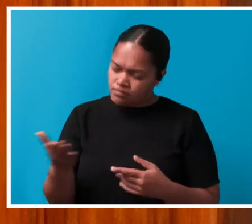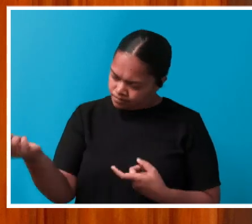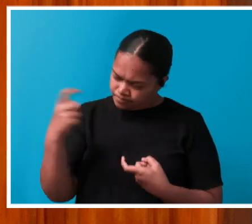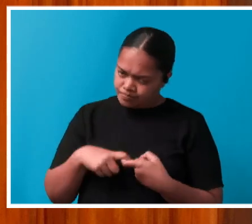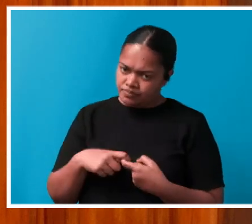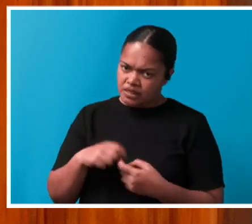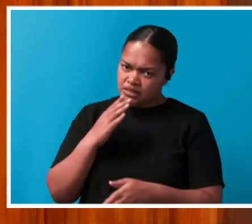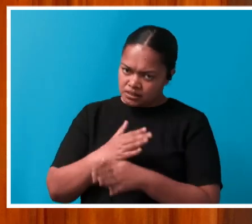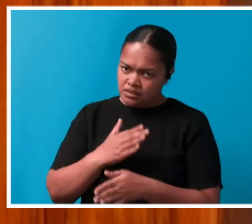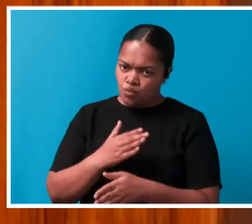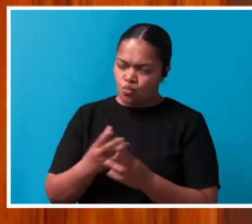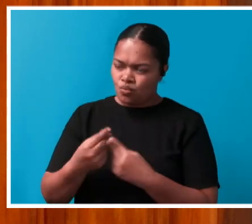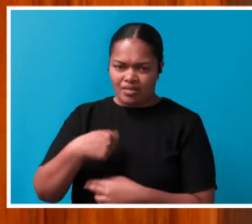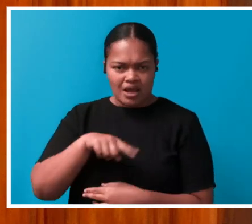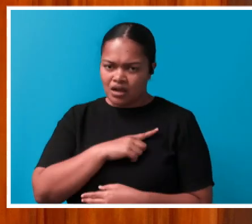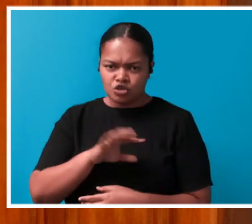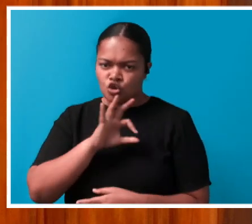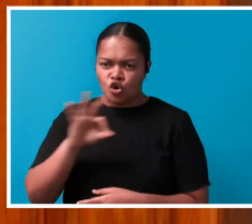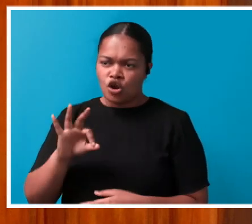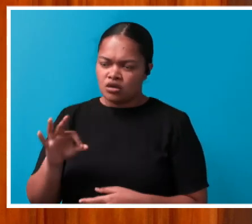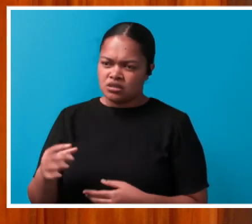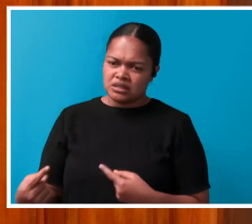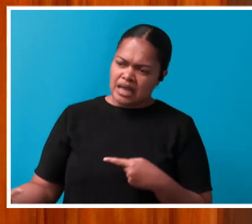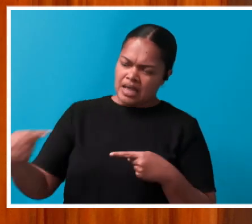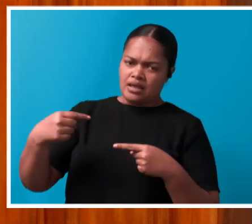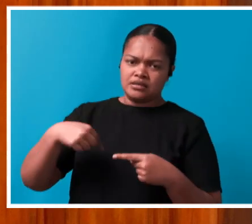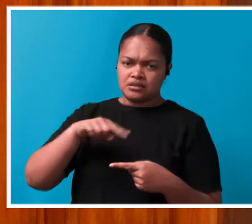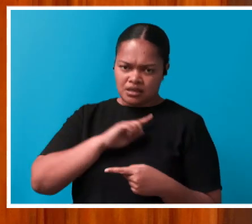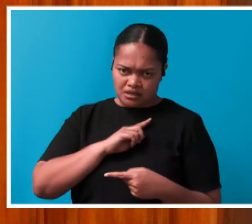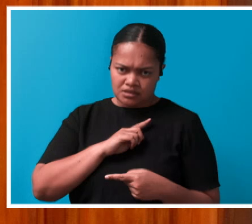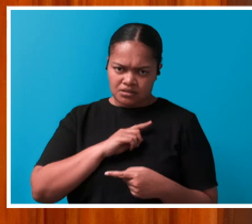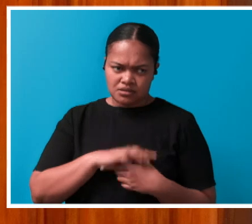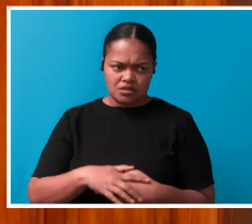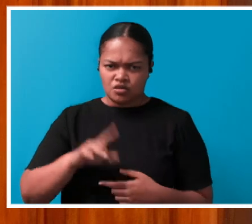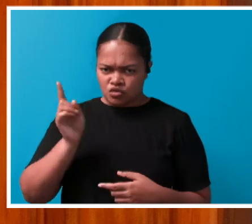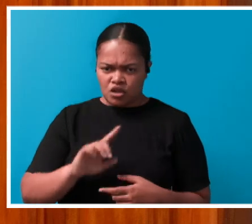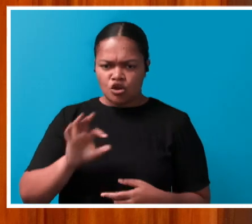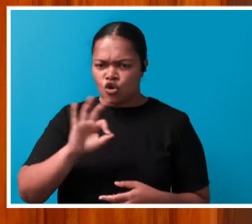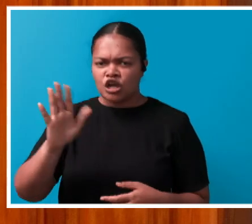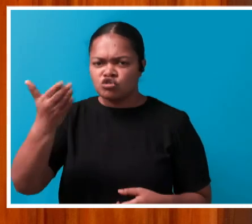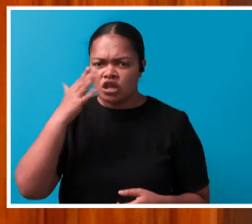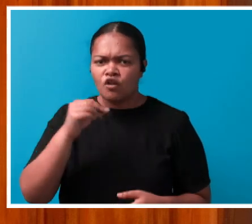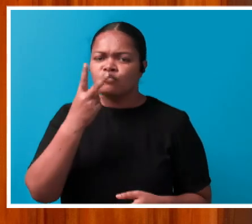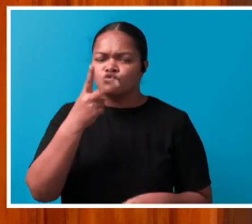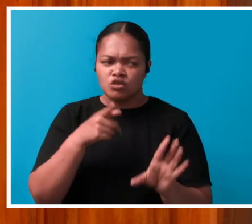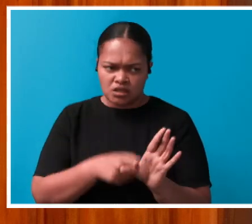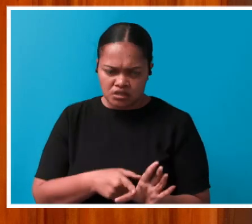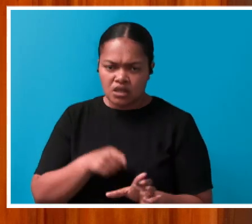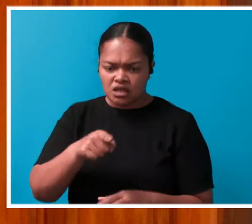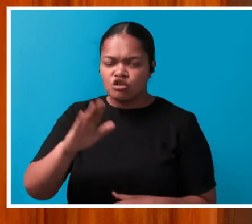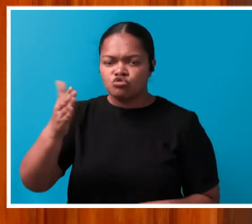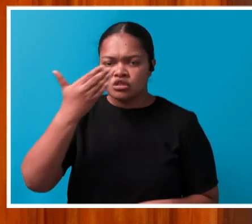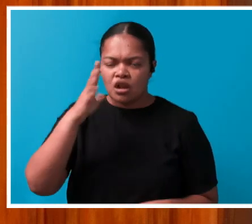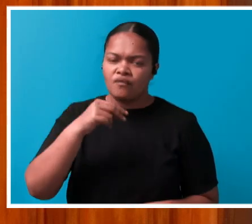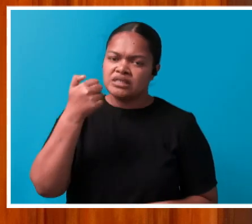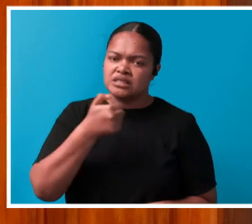not against us. The poverty levels we see here today are not the result of the 2 years. They are the result of the 16